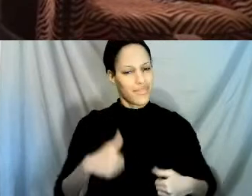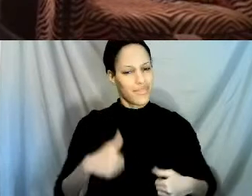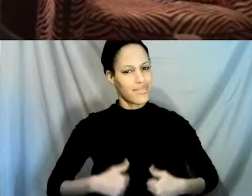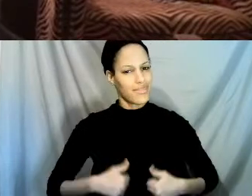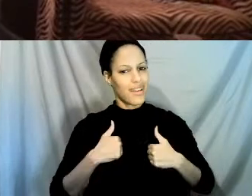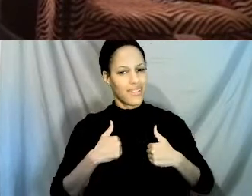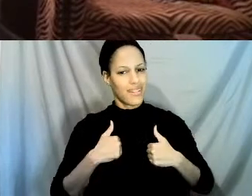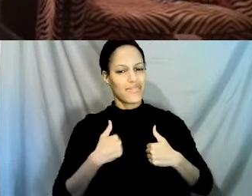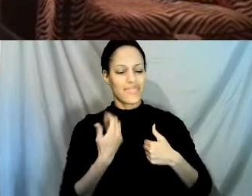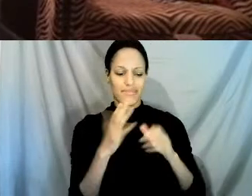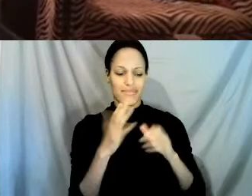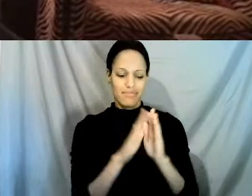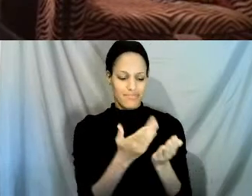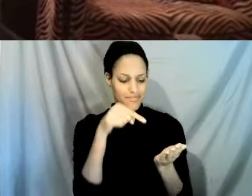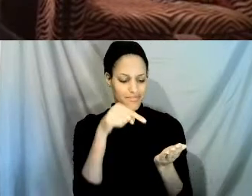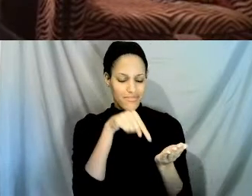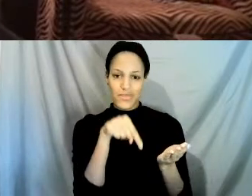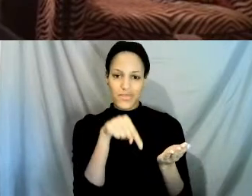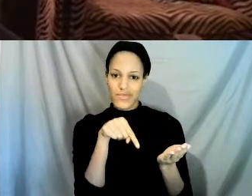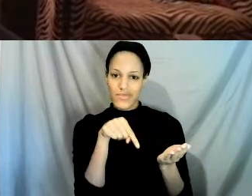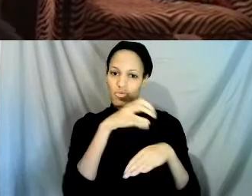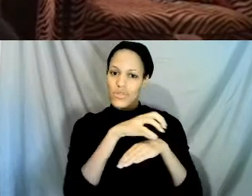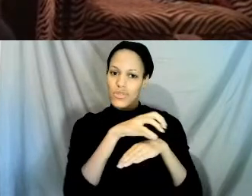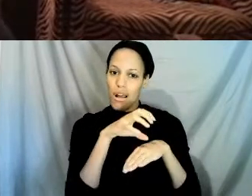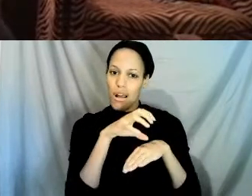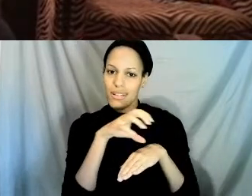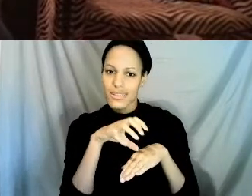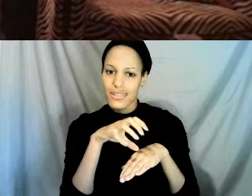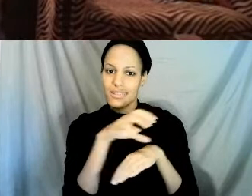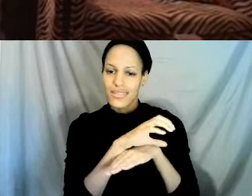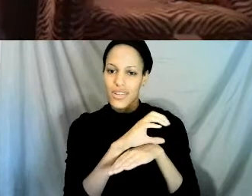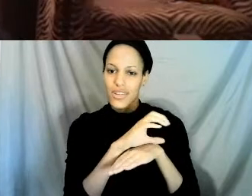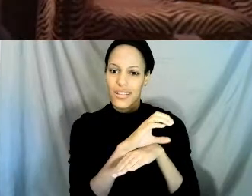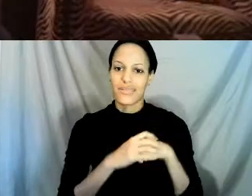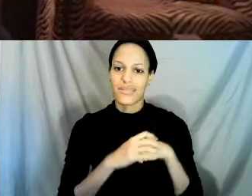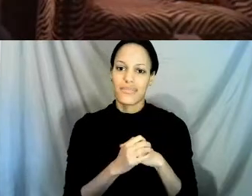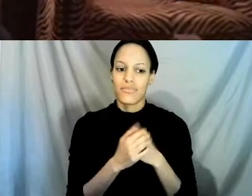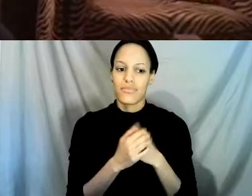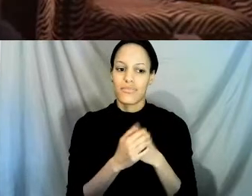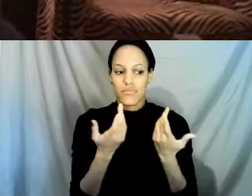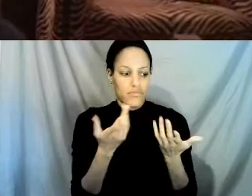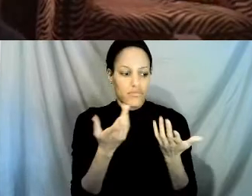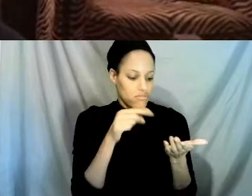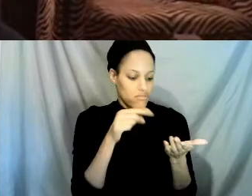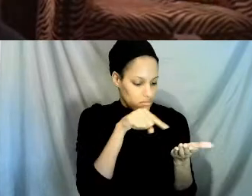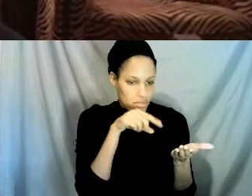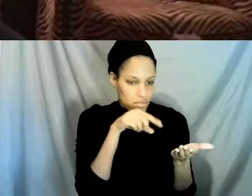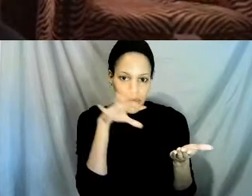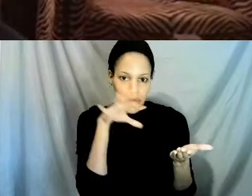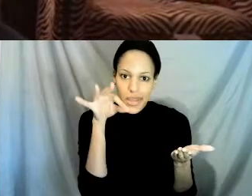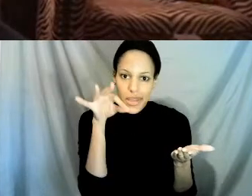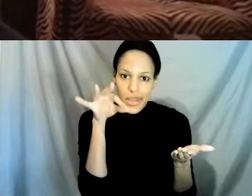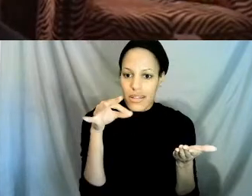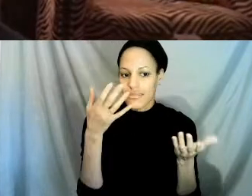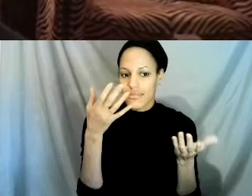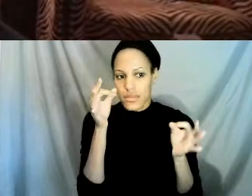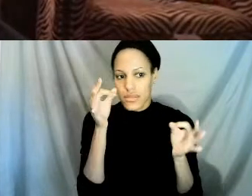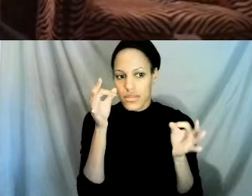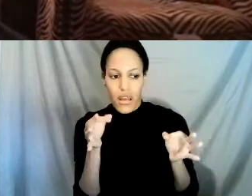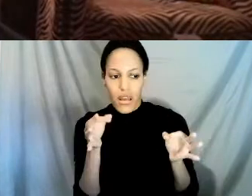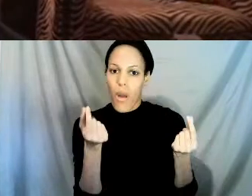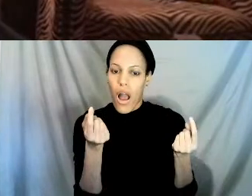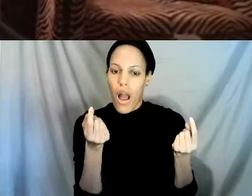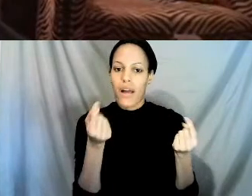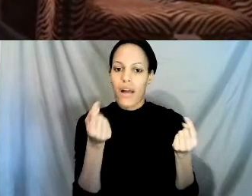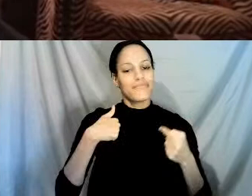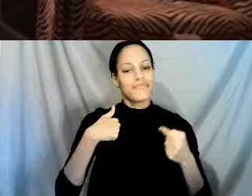There's so many options. You just, like, what do you pick? What do you choose? And I choose happiness. I choose